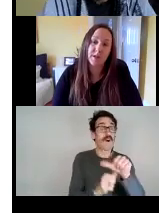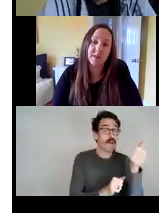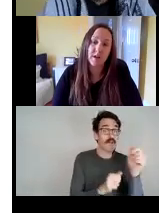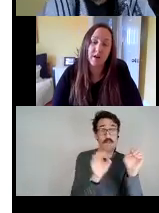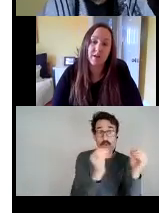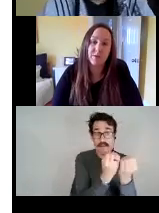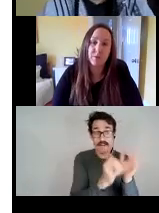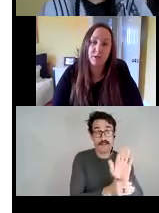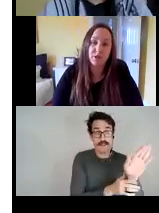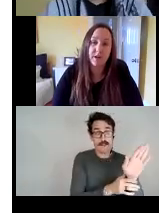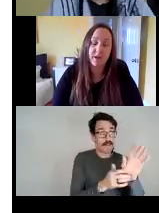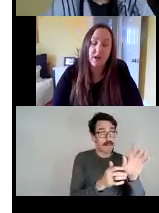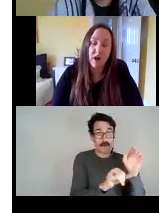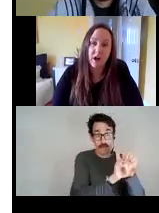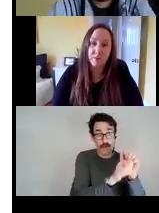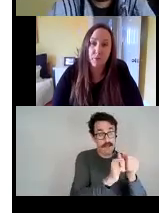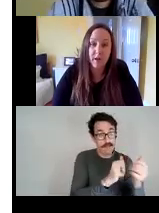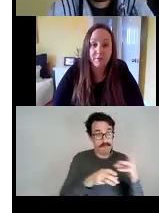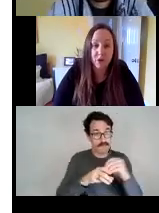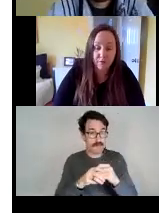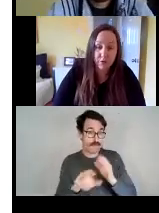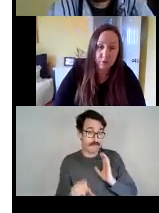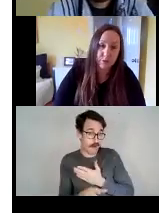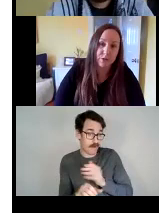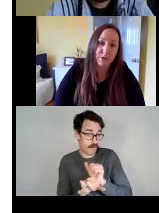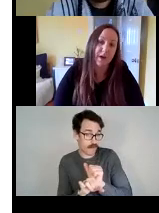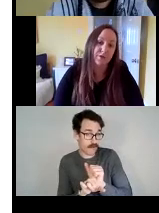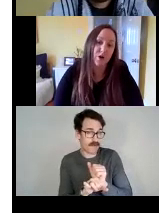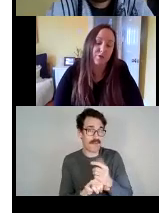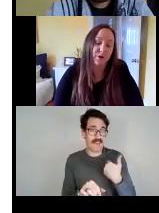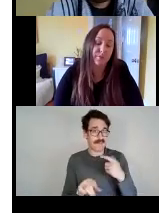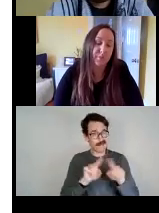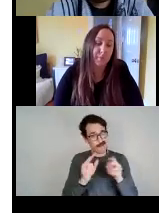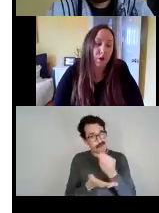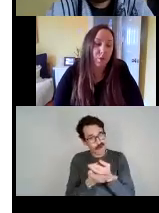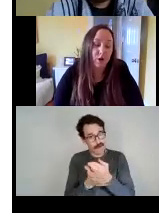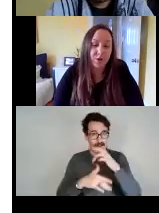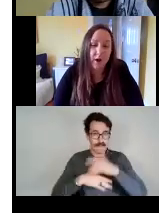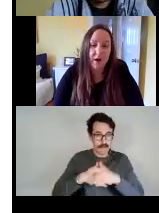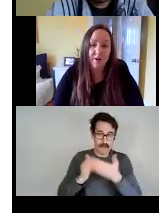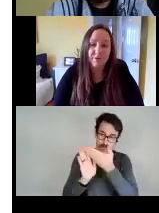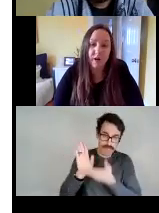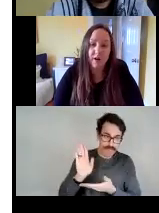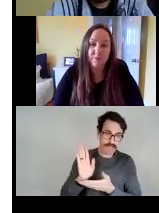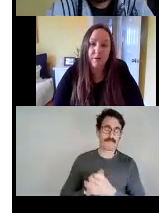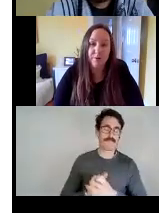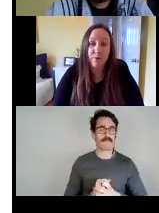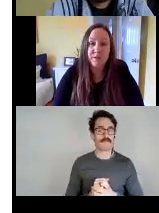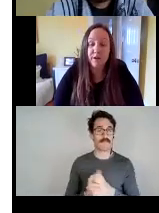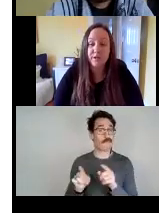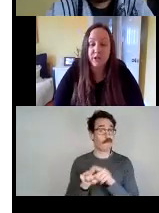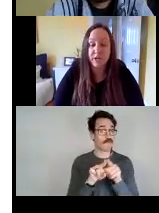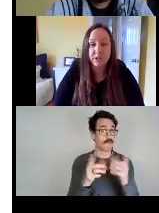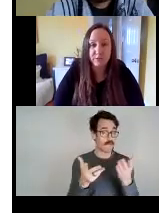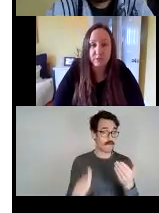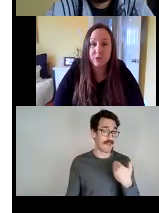as well as the information that we have to offer and resources we have to offer. We also have a focus